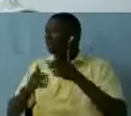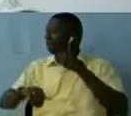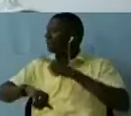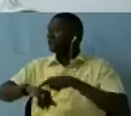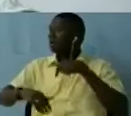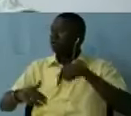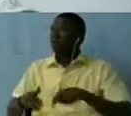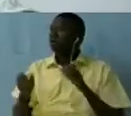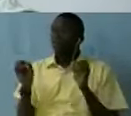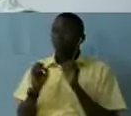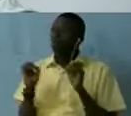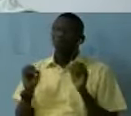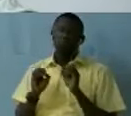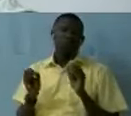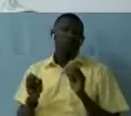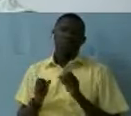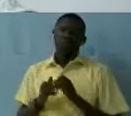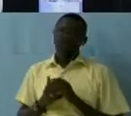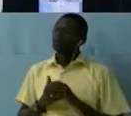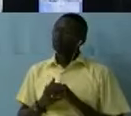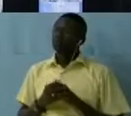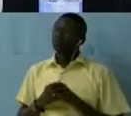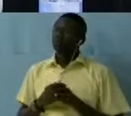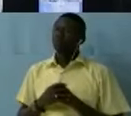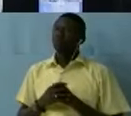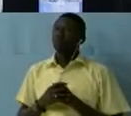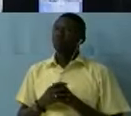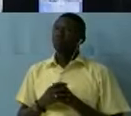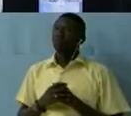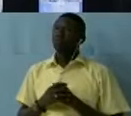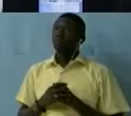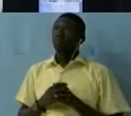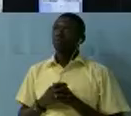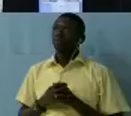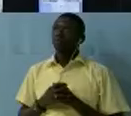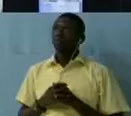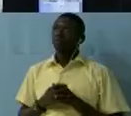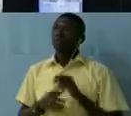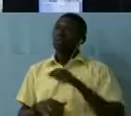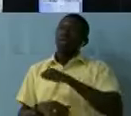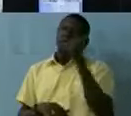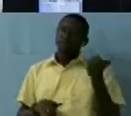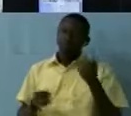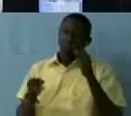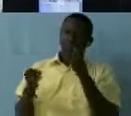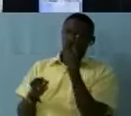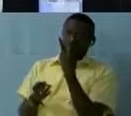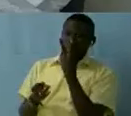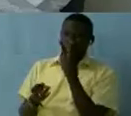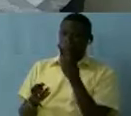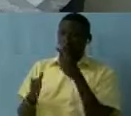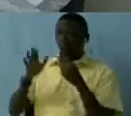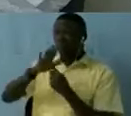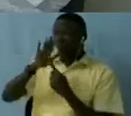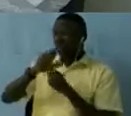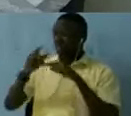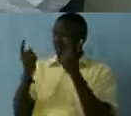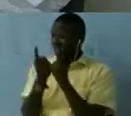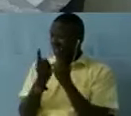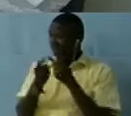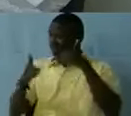remember caring, wole mnyintiko mamfuta wo tukumuto follow. And there are two important things in this that I need to clarify.